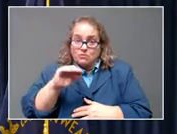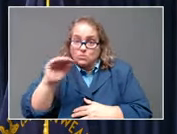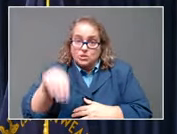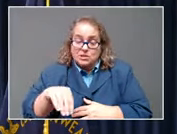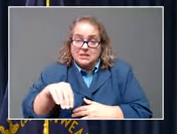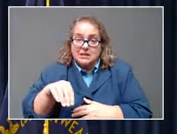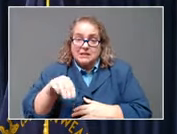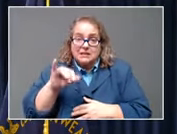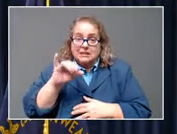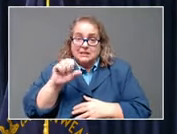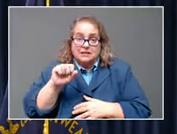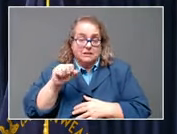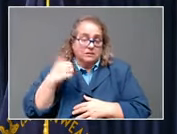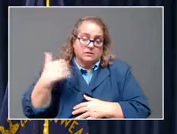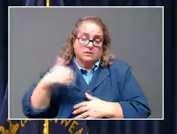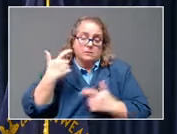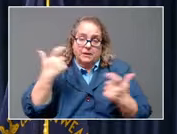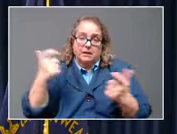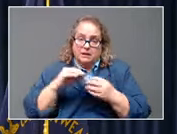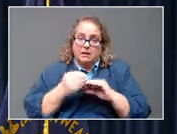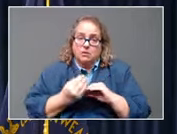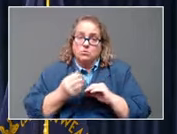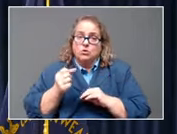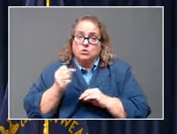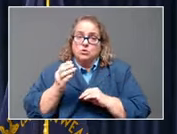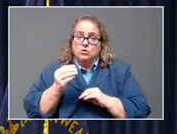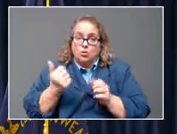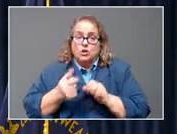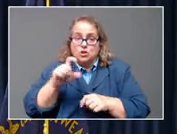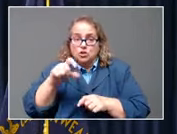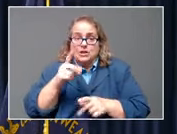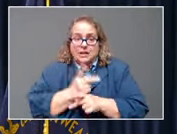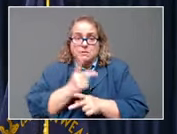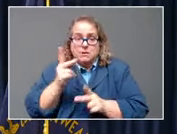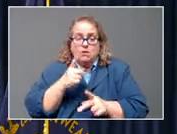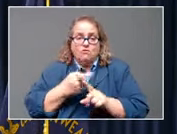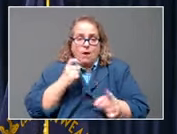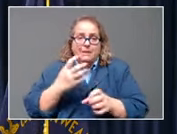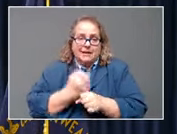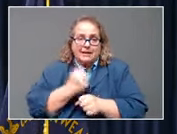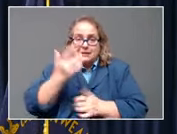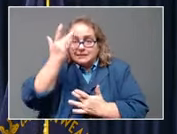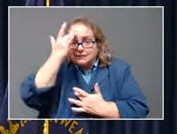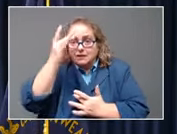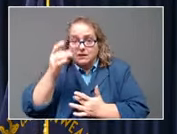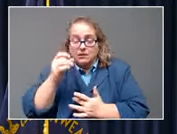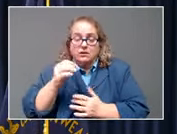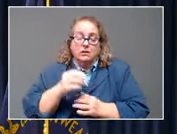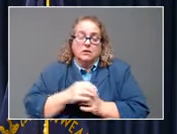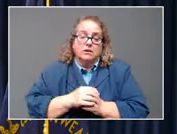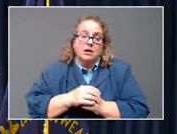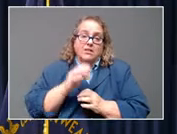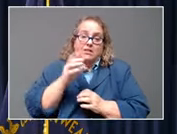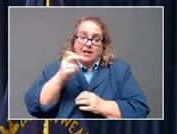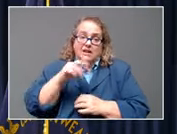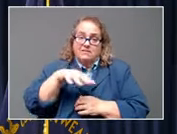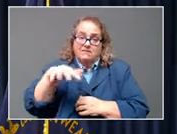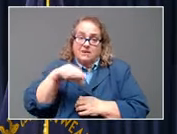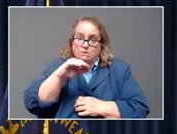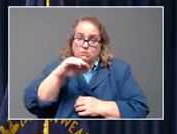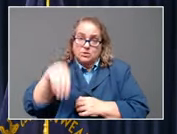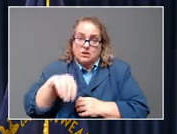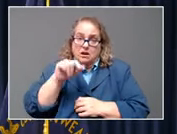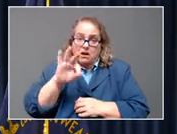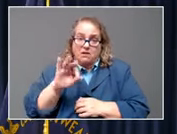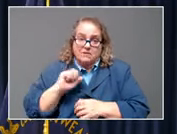an incredible number, which should keep people from getting sick or significantly sick. And then 55%